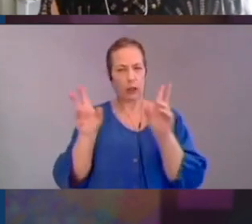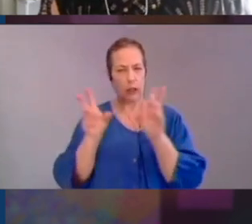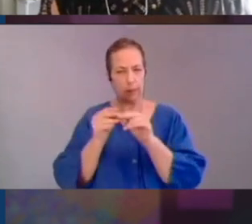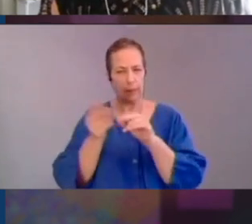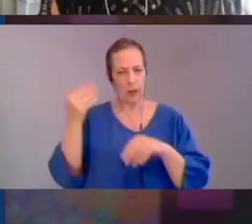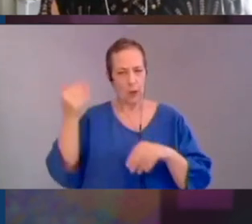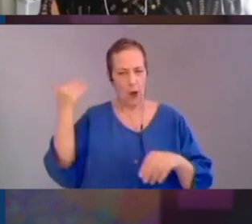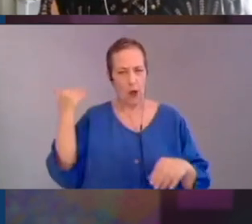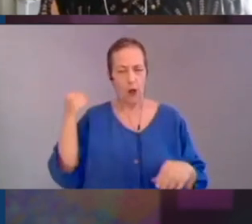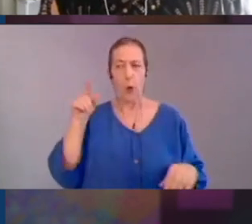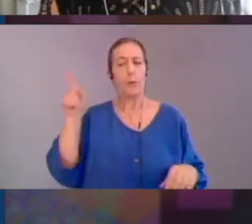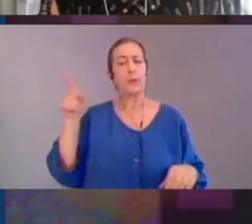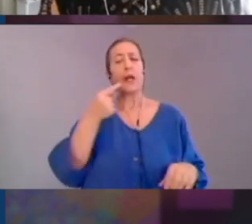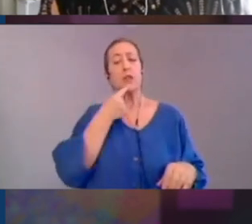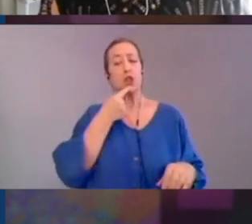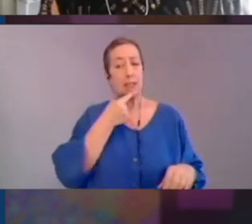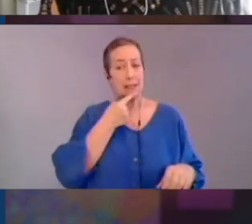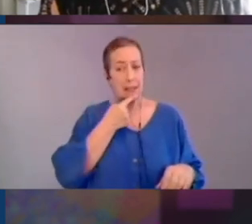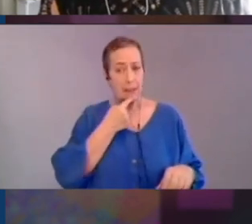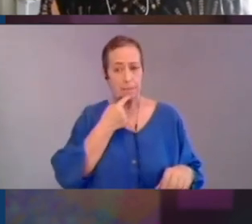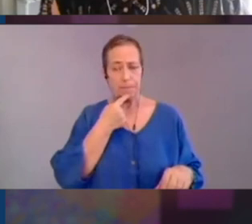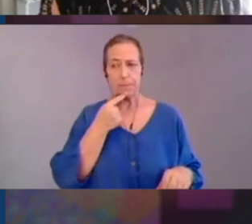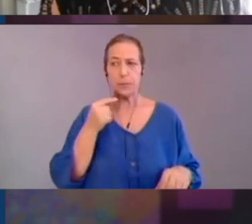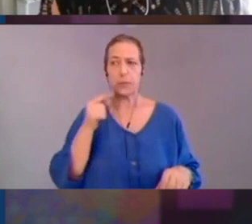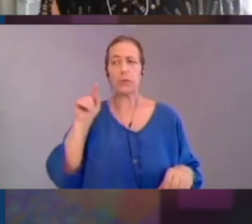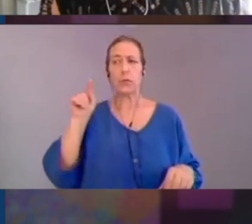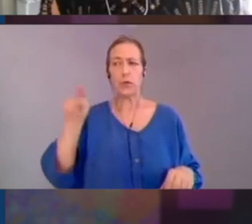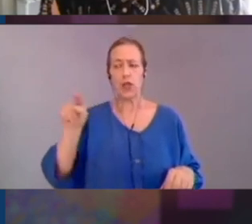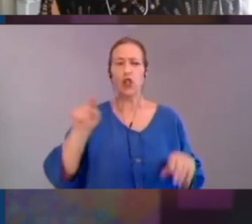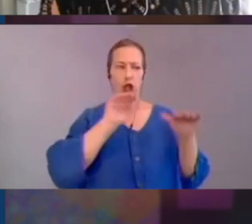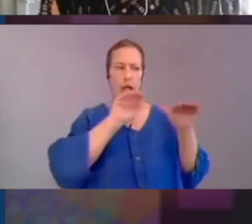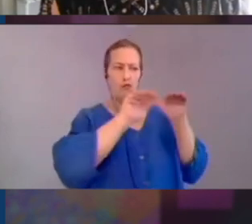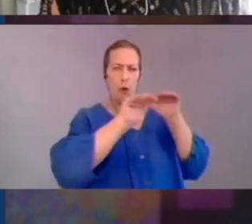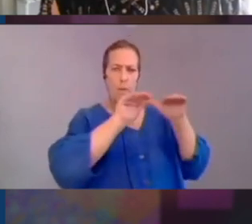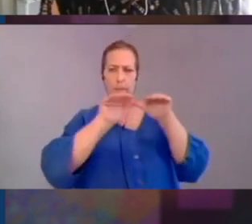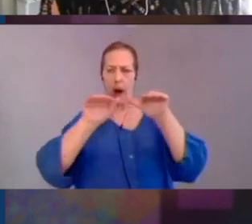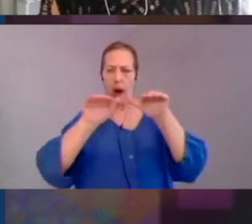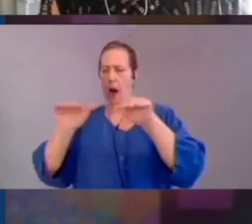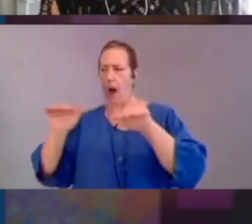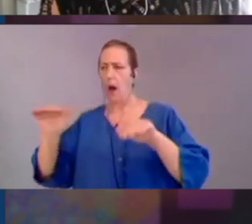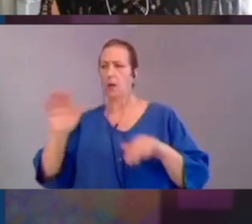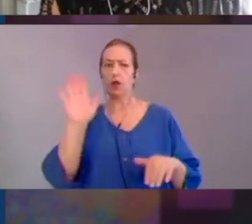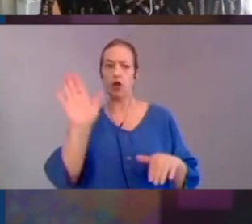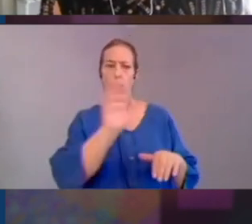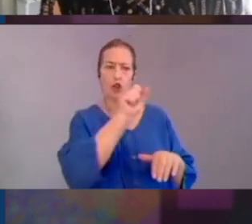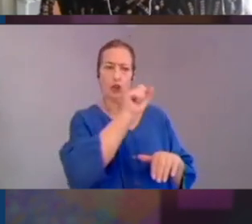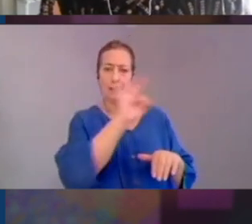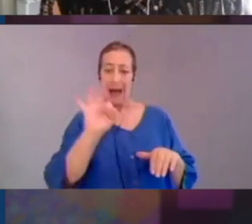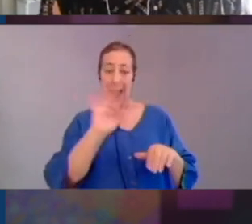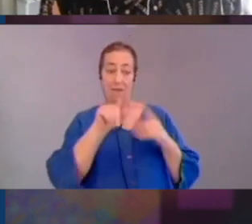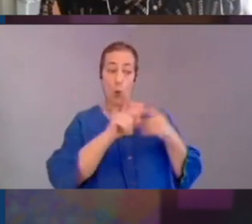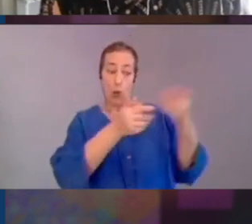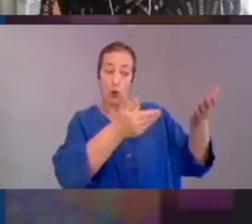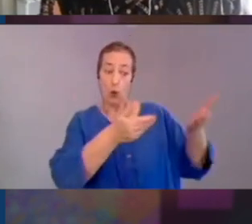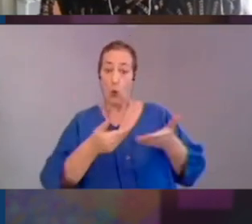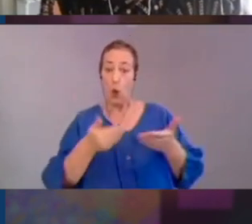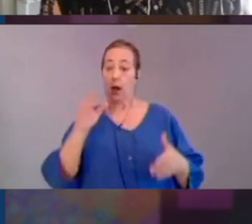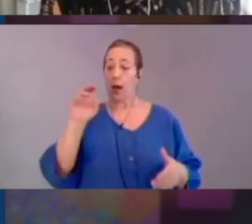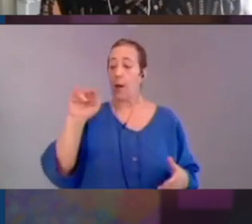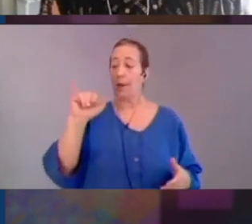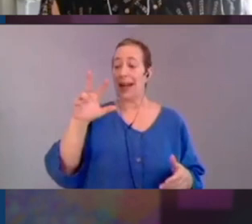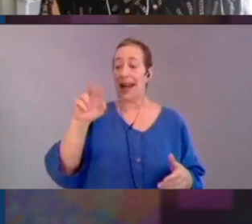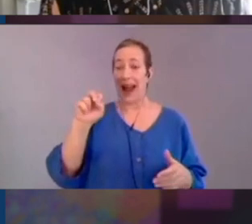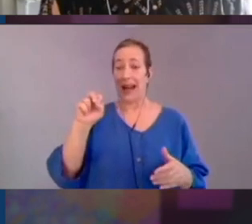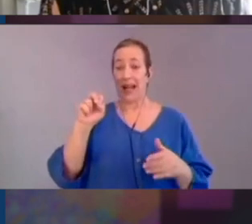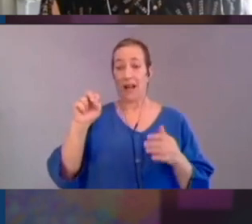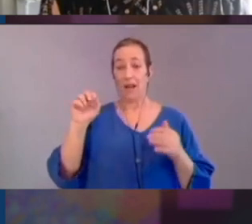Alicia said that she often reminds her staff in preparing to welcome Native artists that these are international artists,